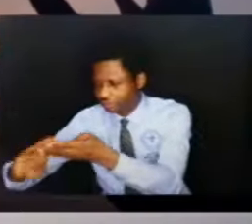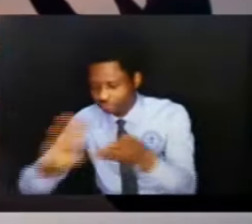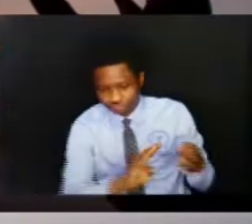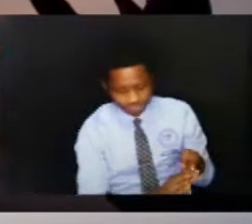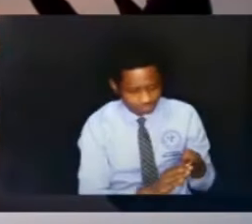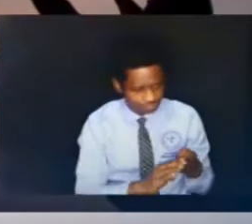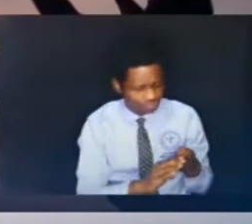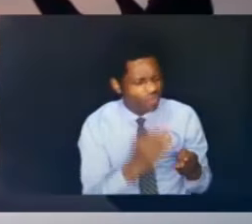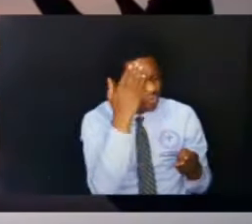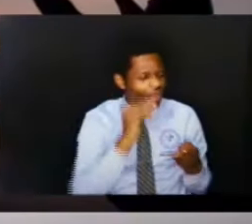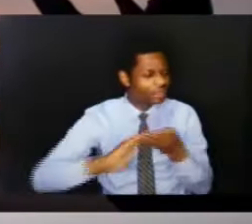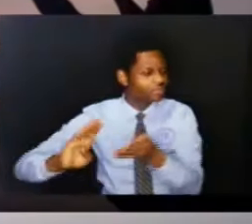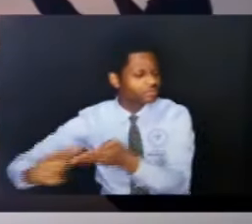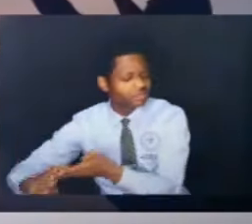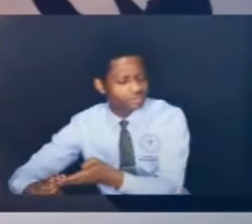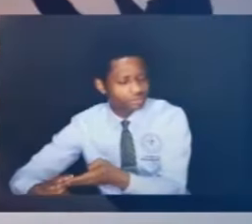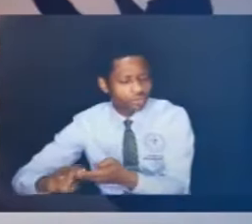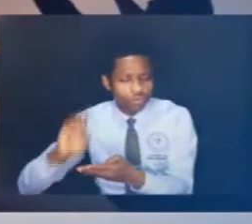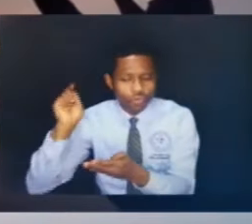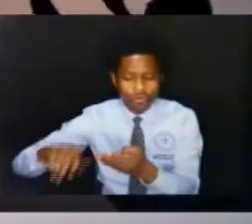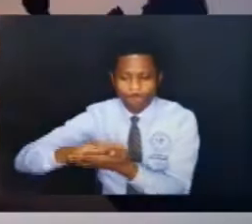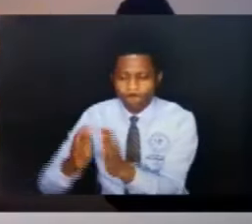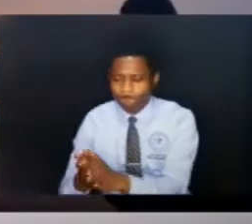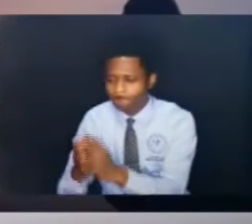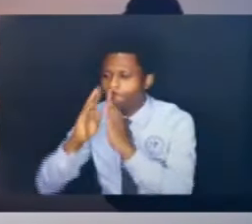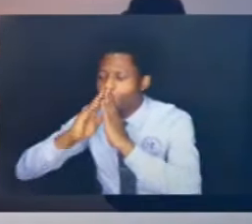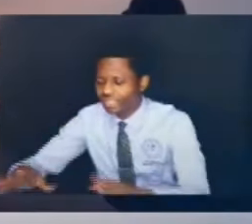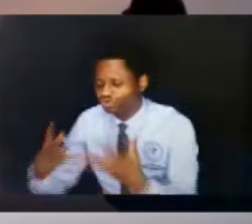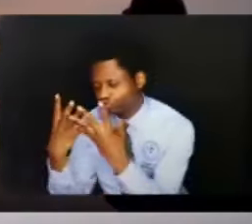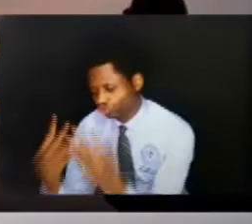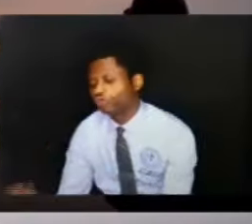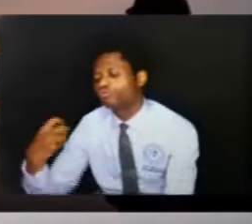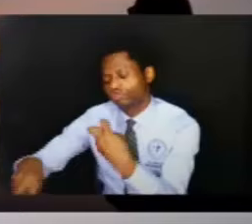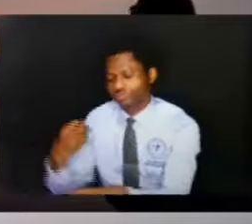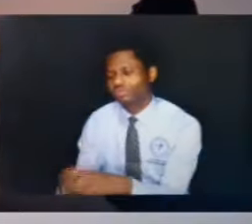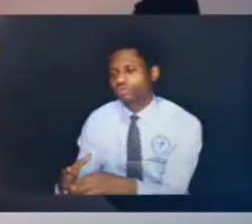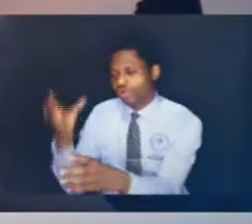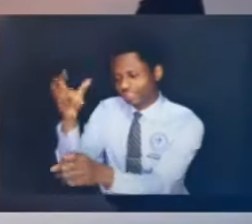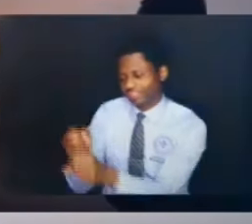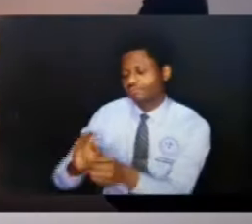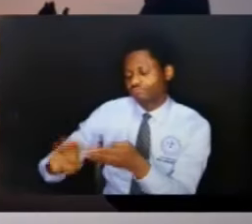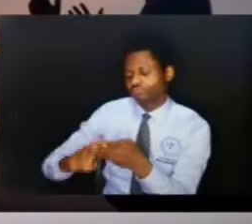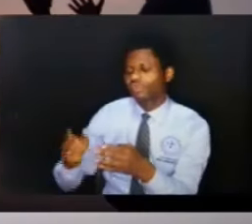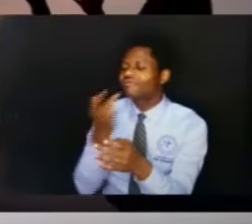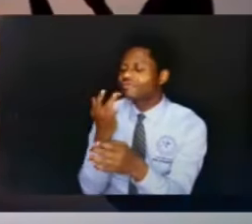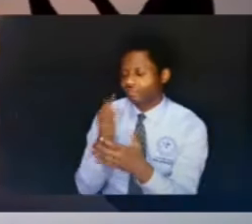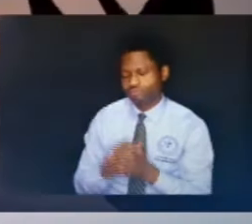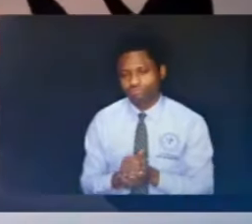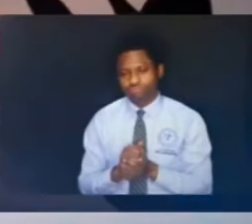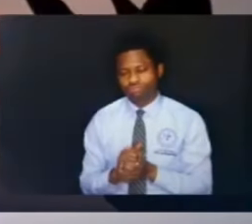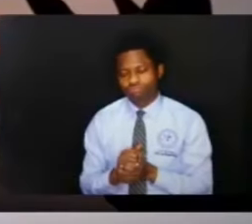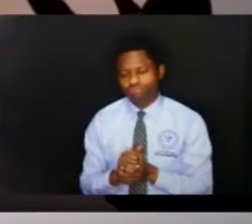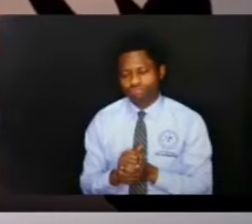the intention of making peace and or receiving forgiveness and favor. Yedikan ka